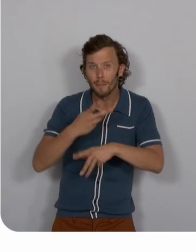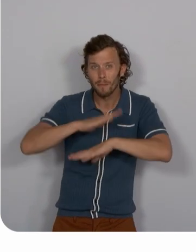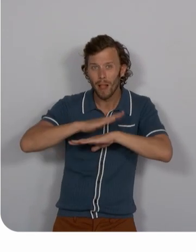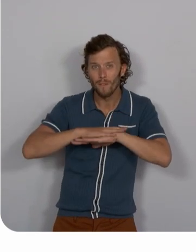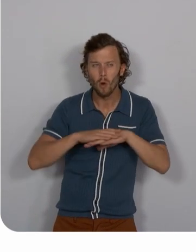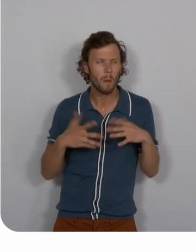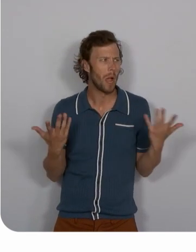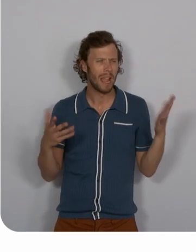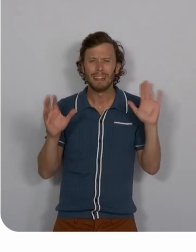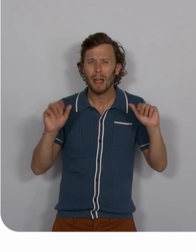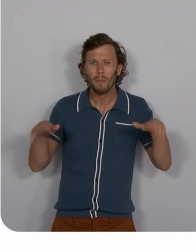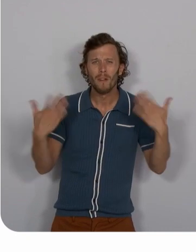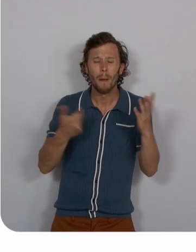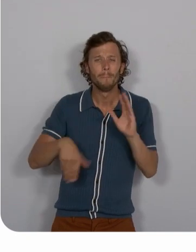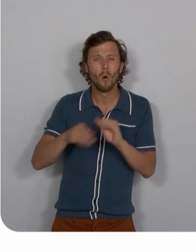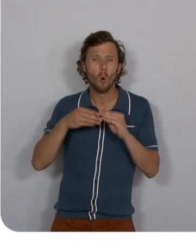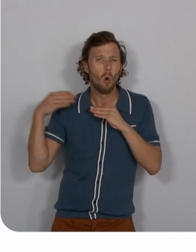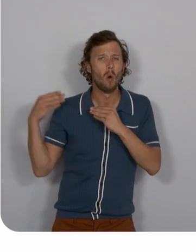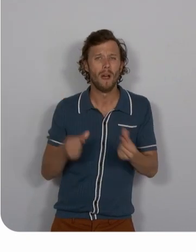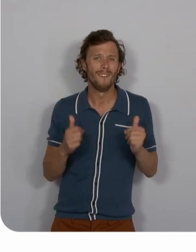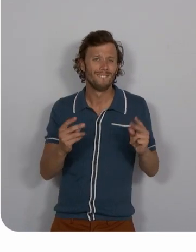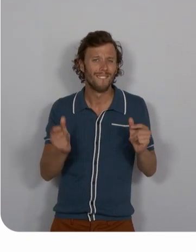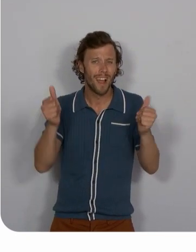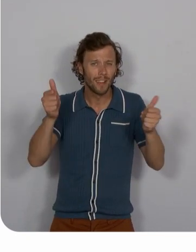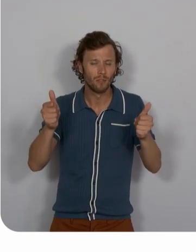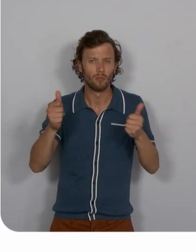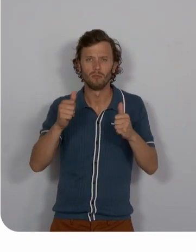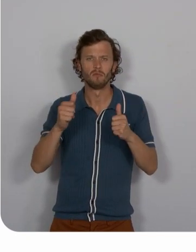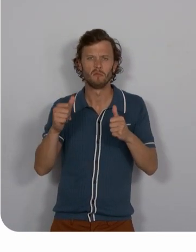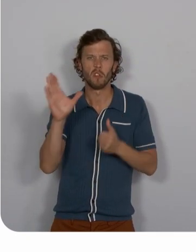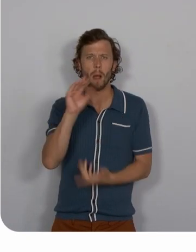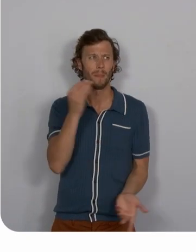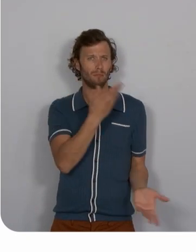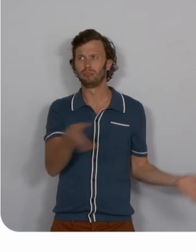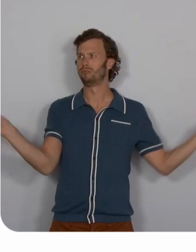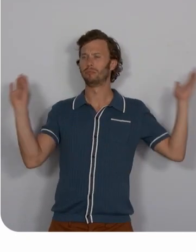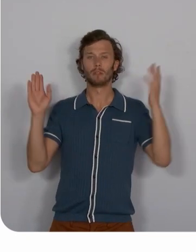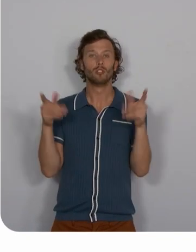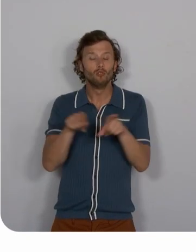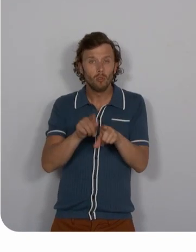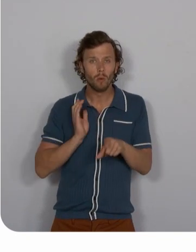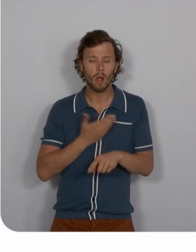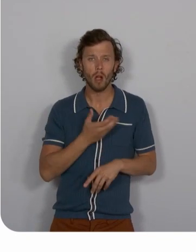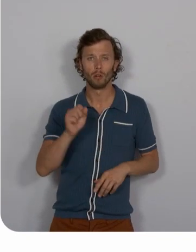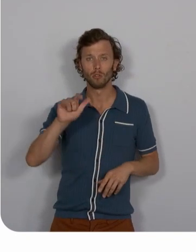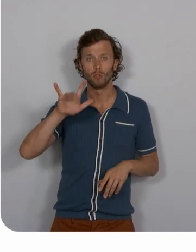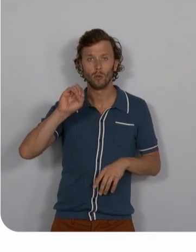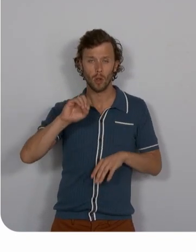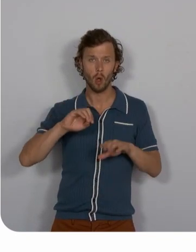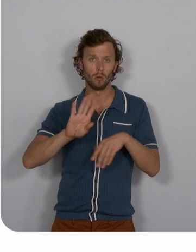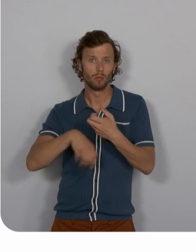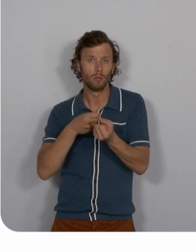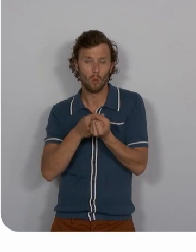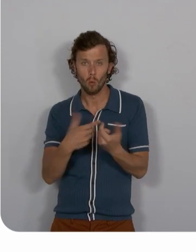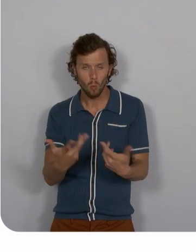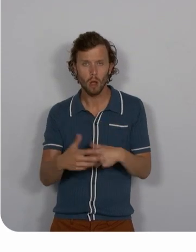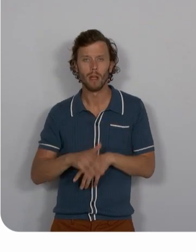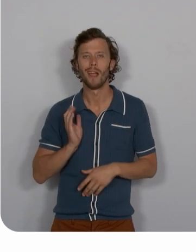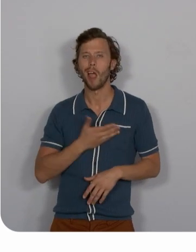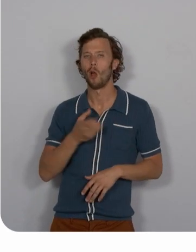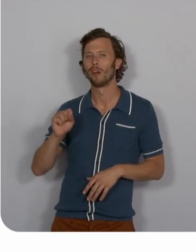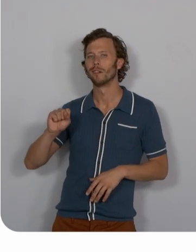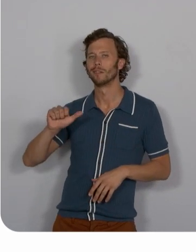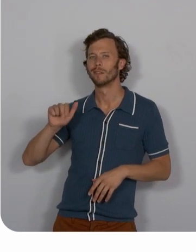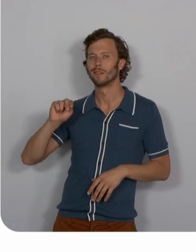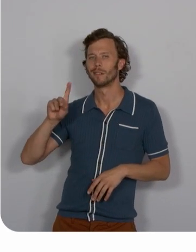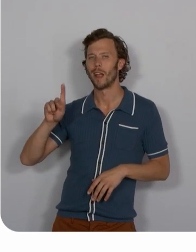company-wide. And AI Studio also forms the foundation for the sandbox that we're working on, where next